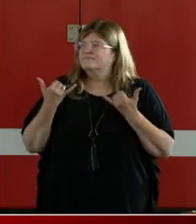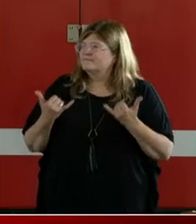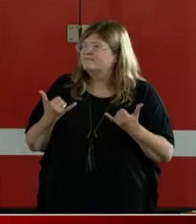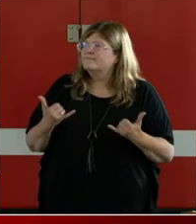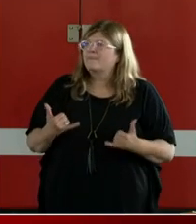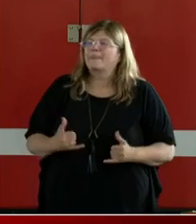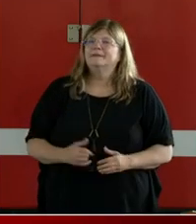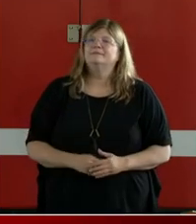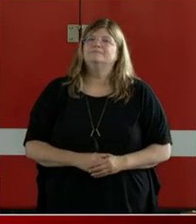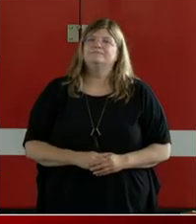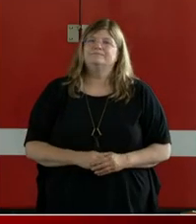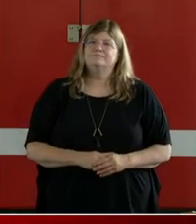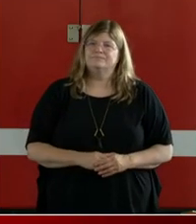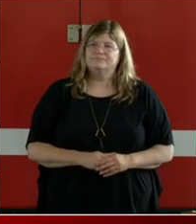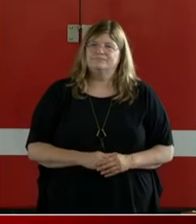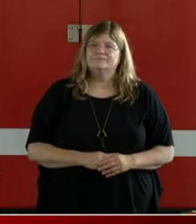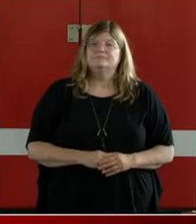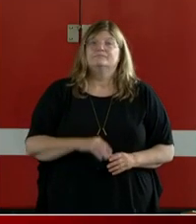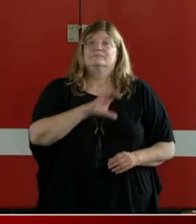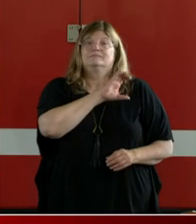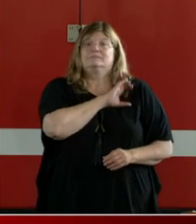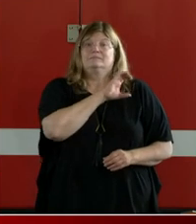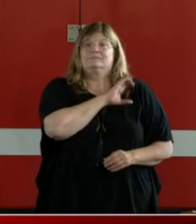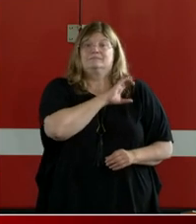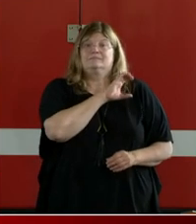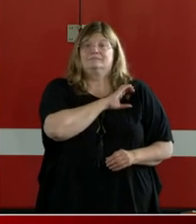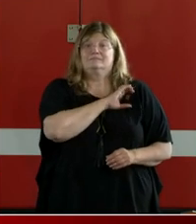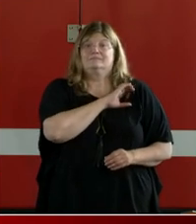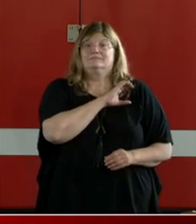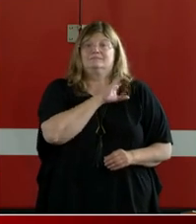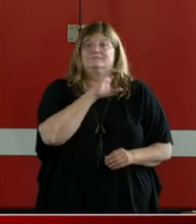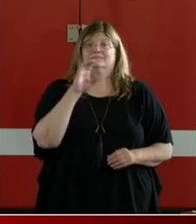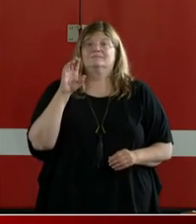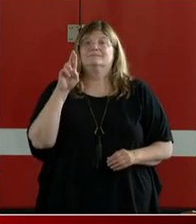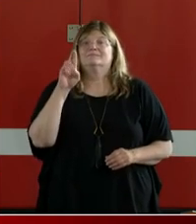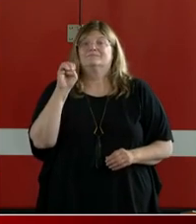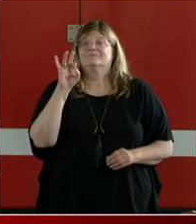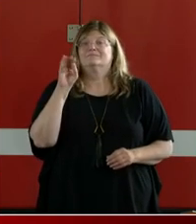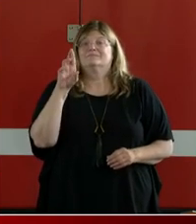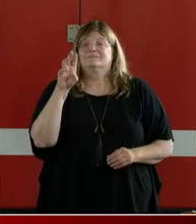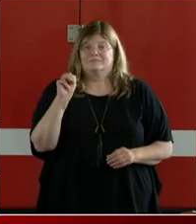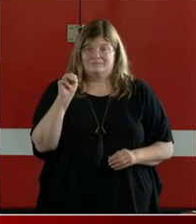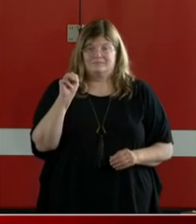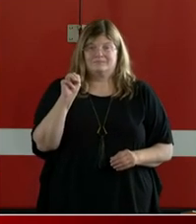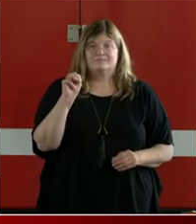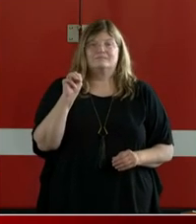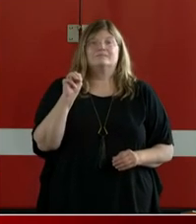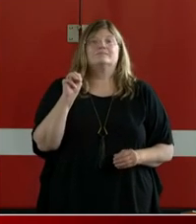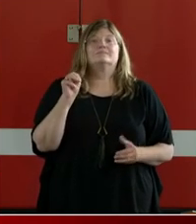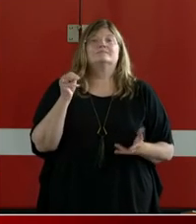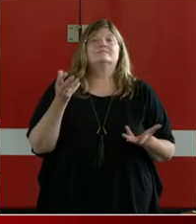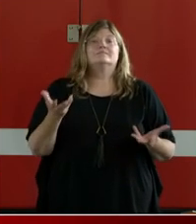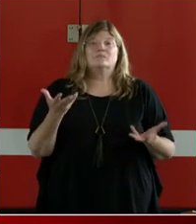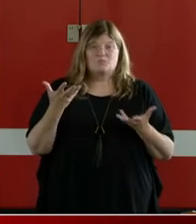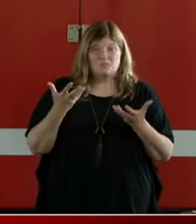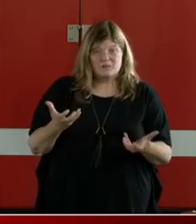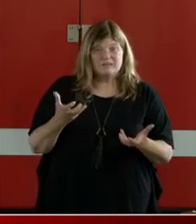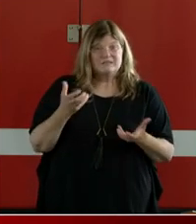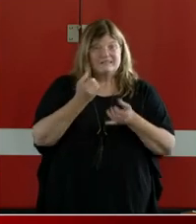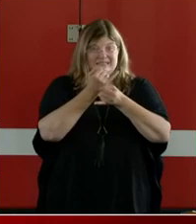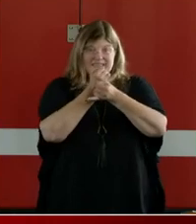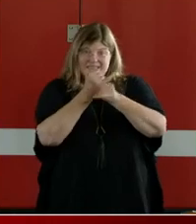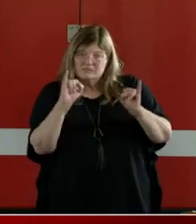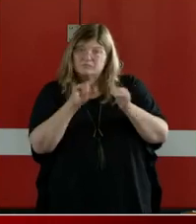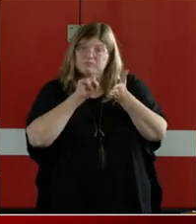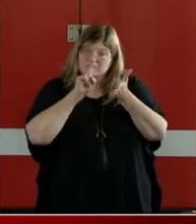Police Reform Commission involving community members who are looking into incidents that they're calling for an independent investigation. Police, what